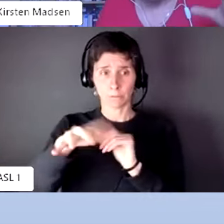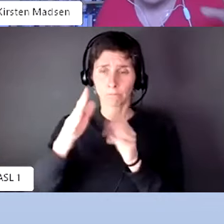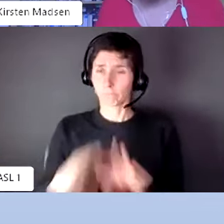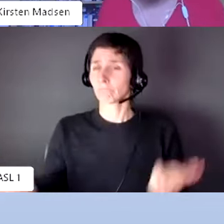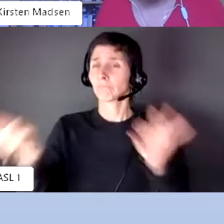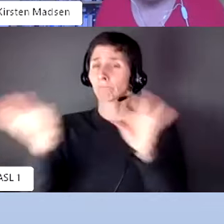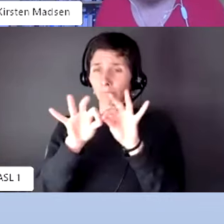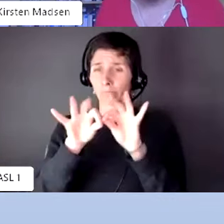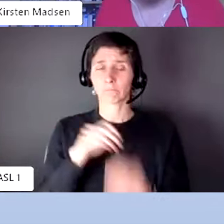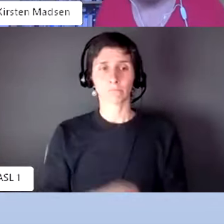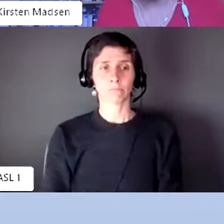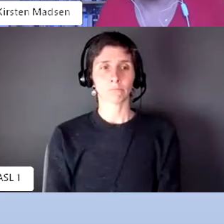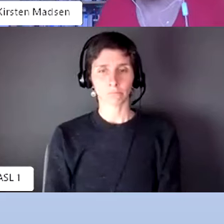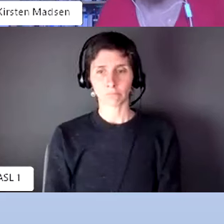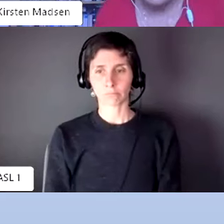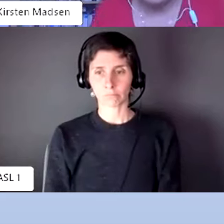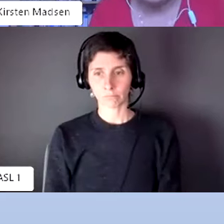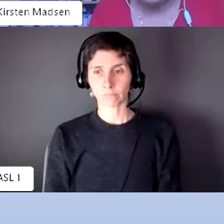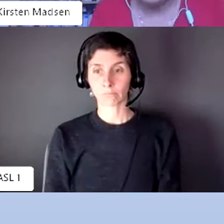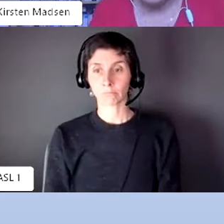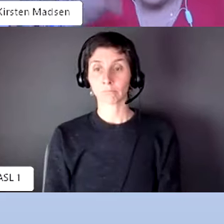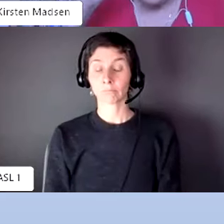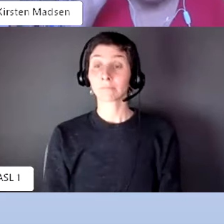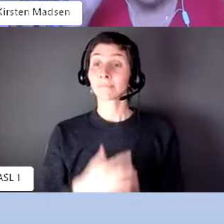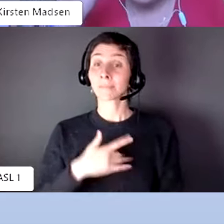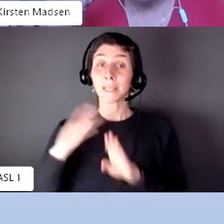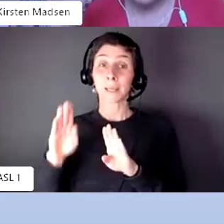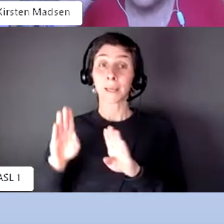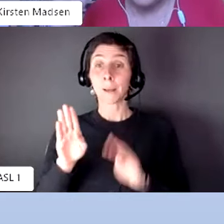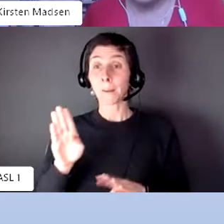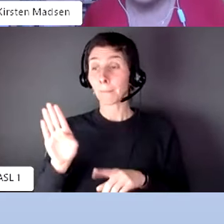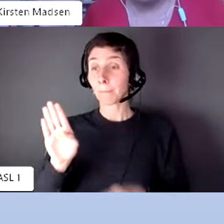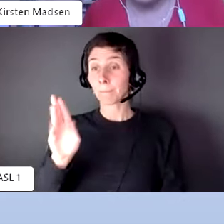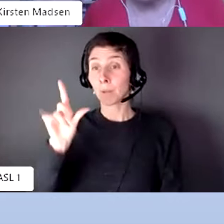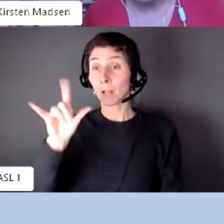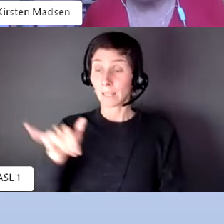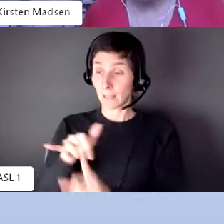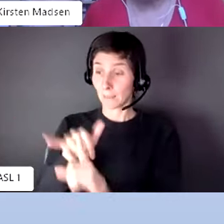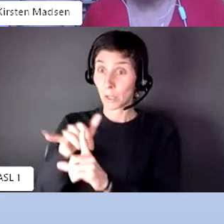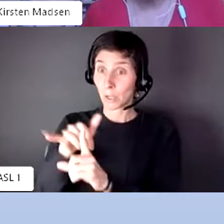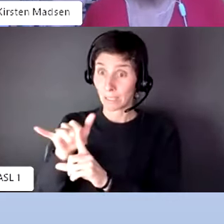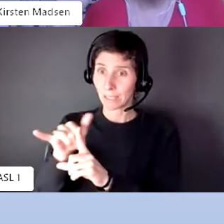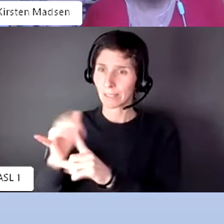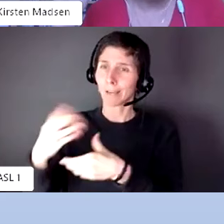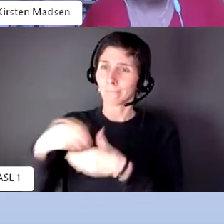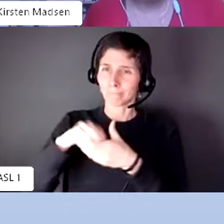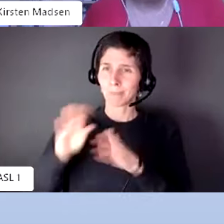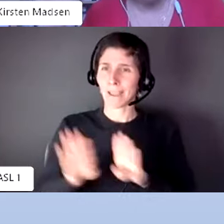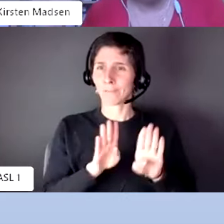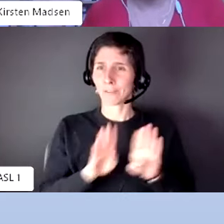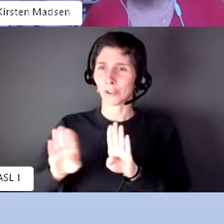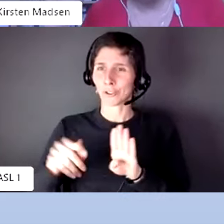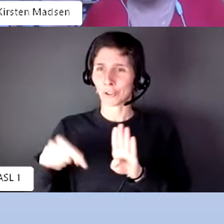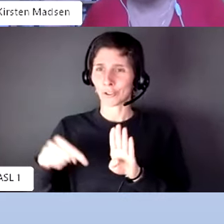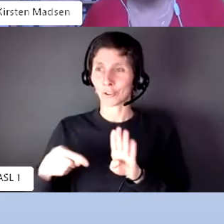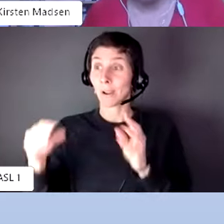It's often ingrained in how people behave. And more so than other populations, they may not be aware